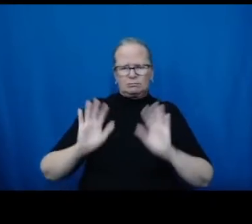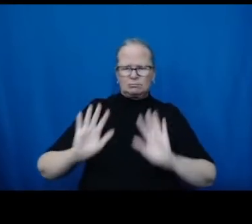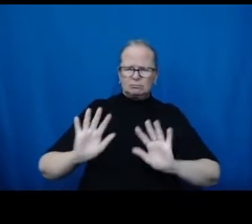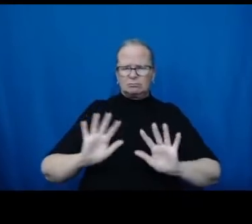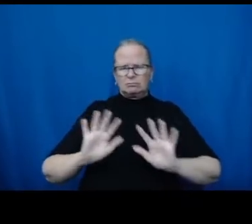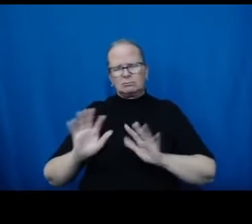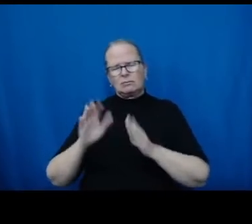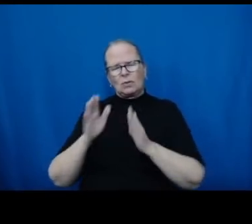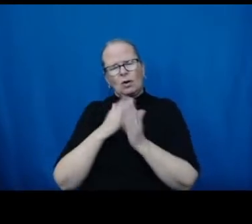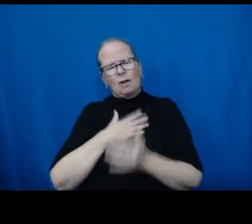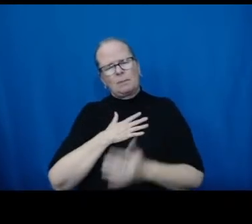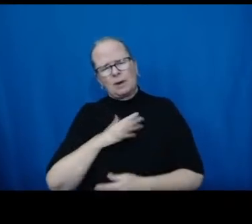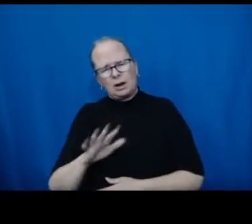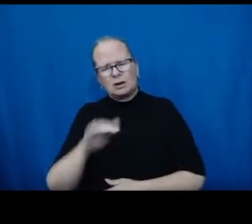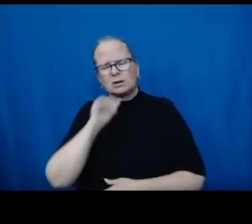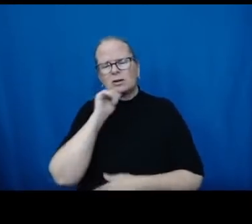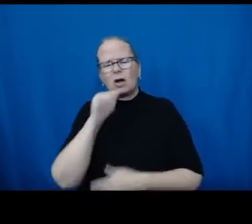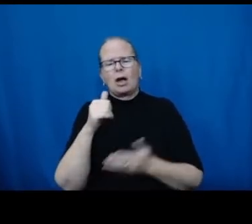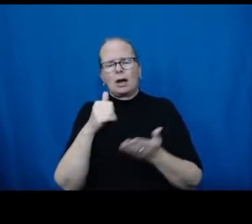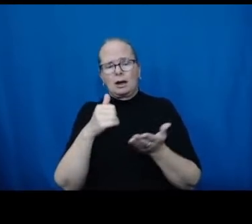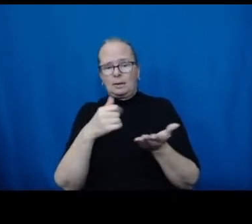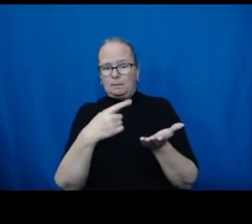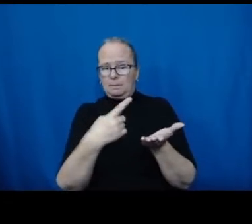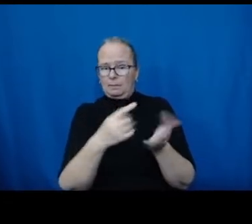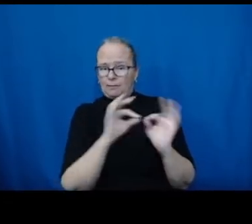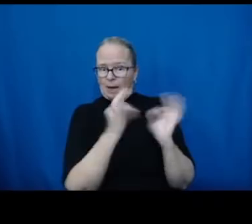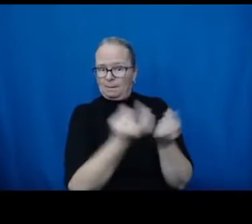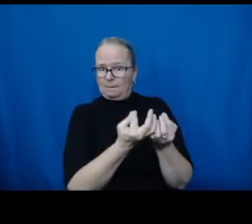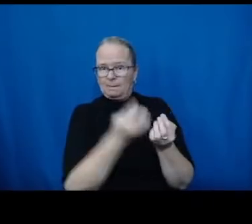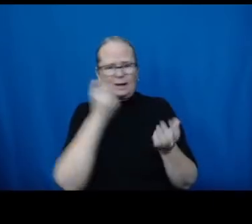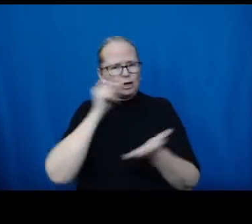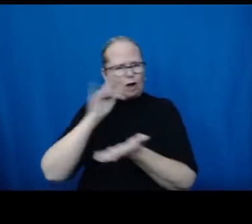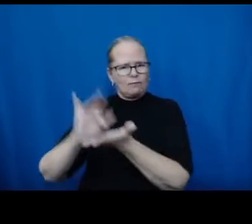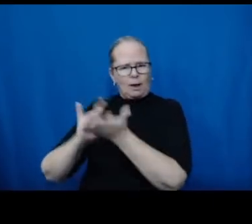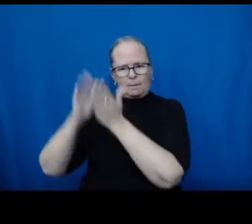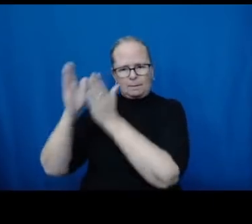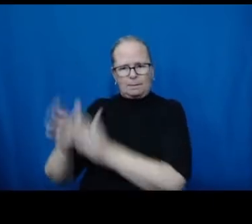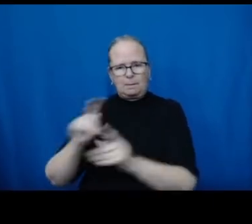I don't need to succeed in one conversation, right?